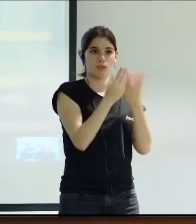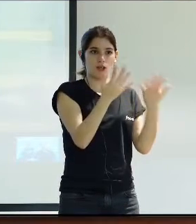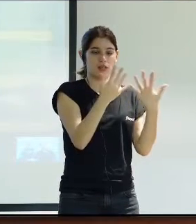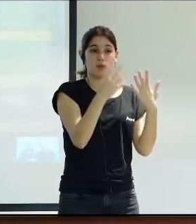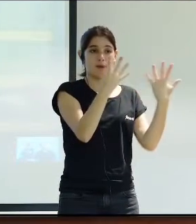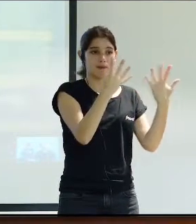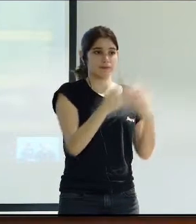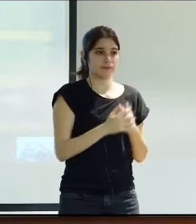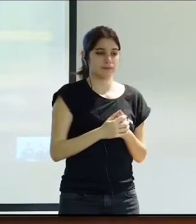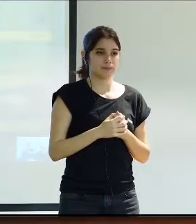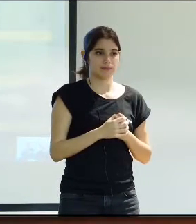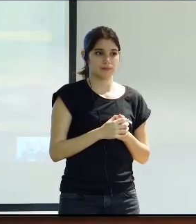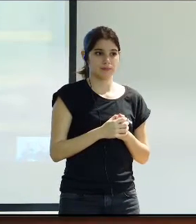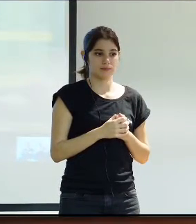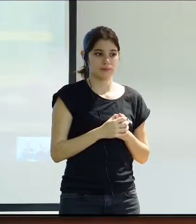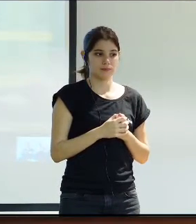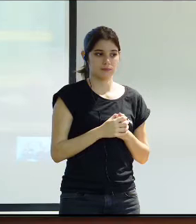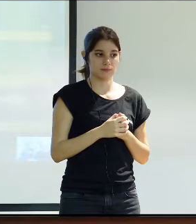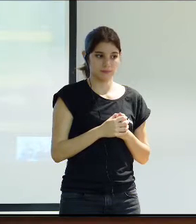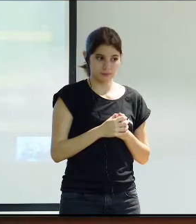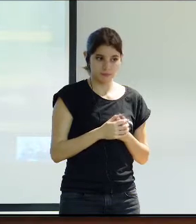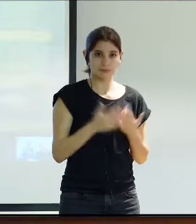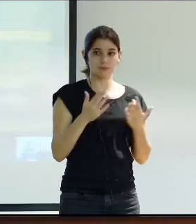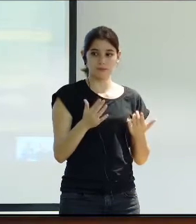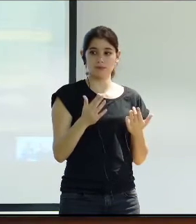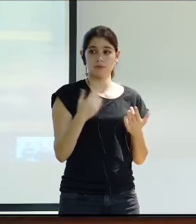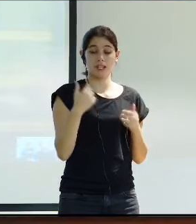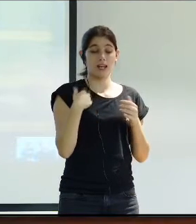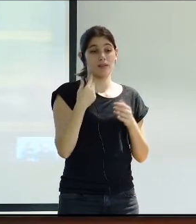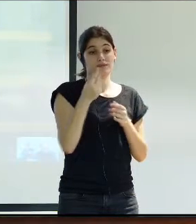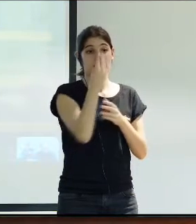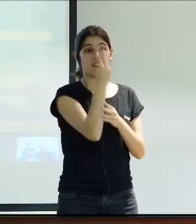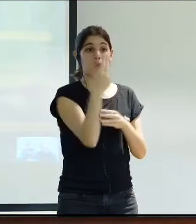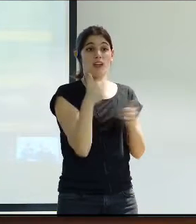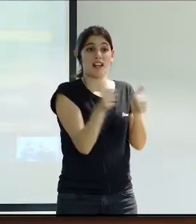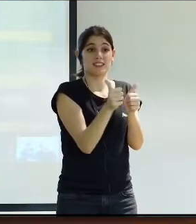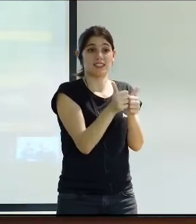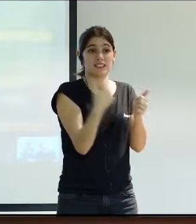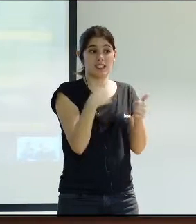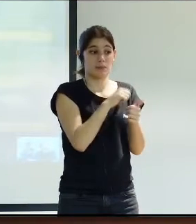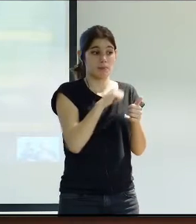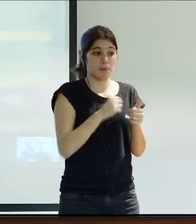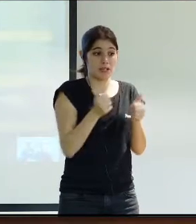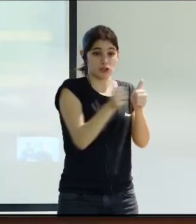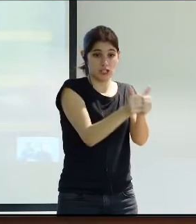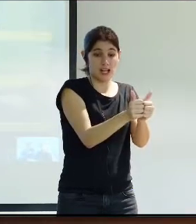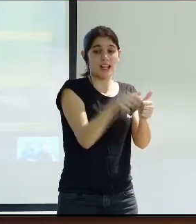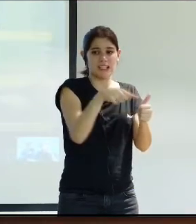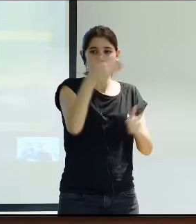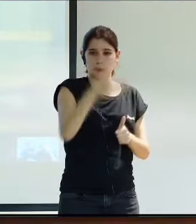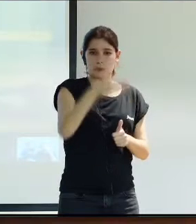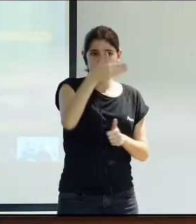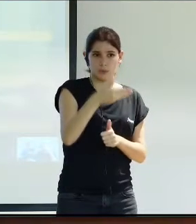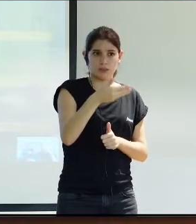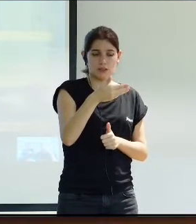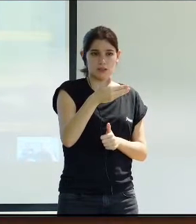Personal assistance is the essence and is what we are requiring to be